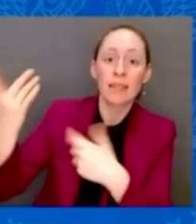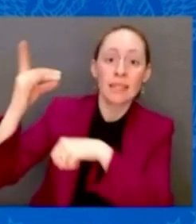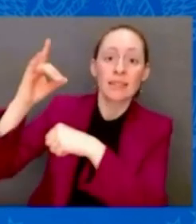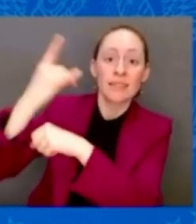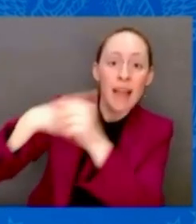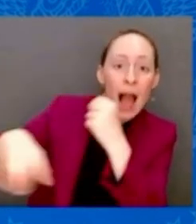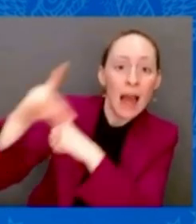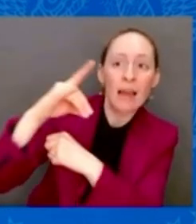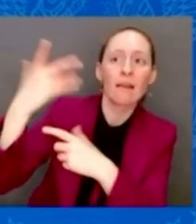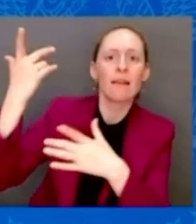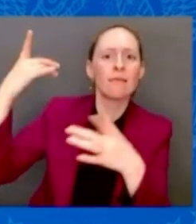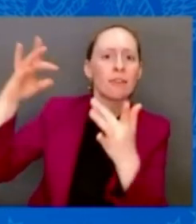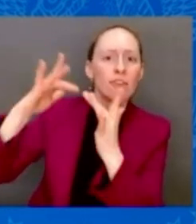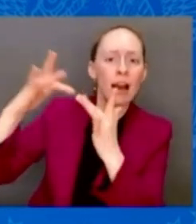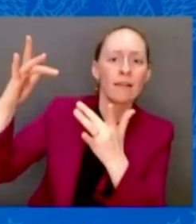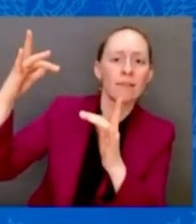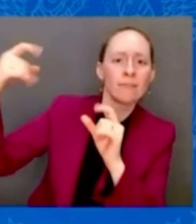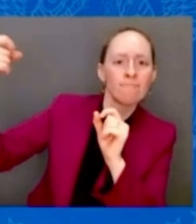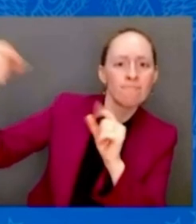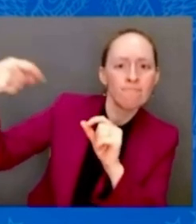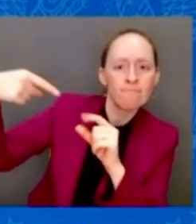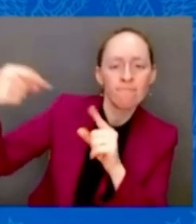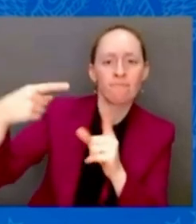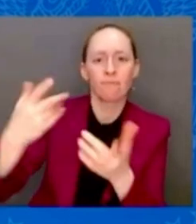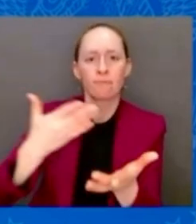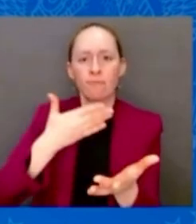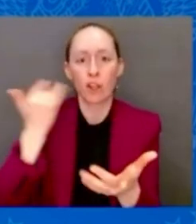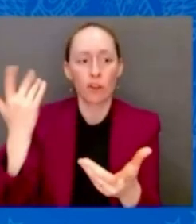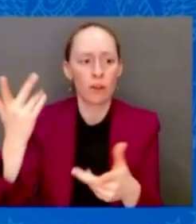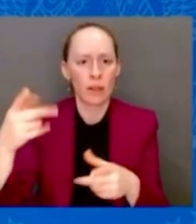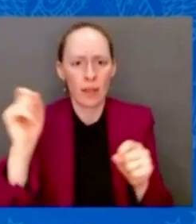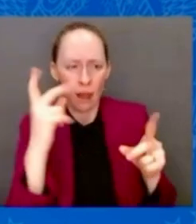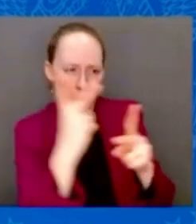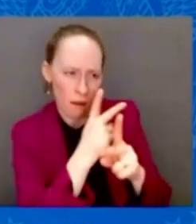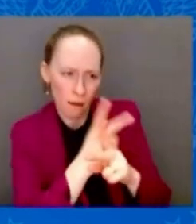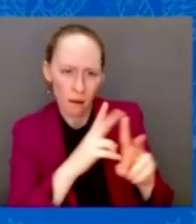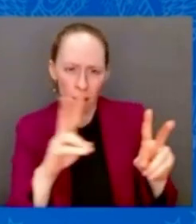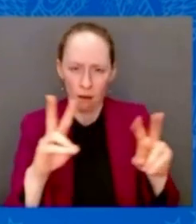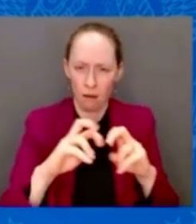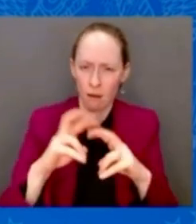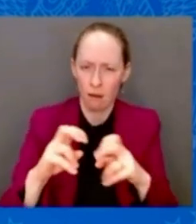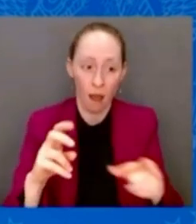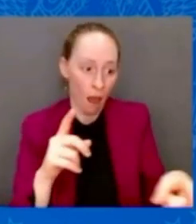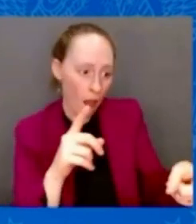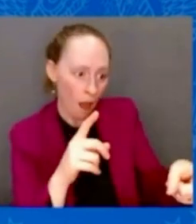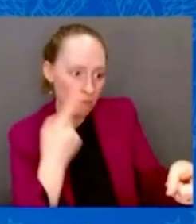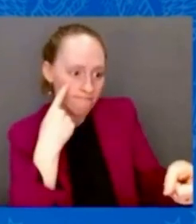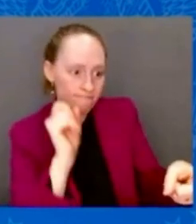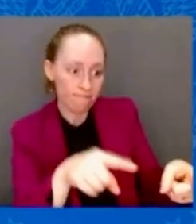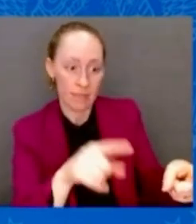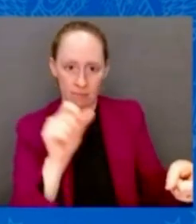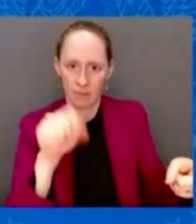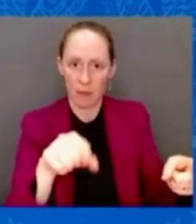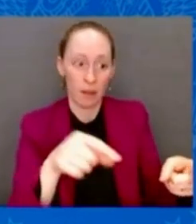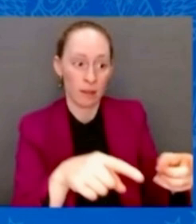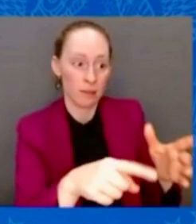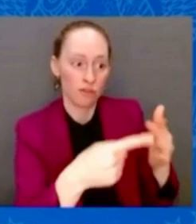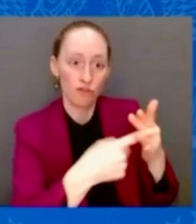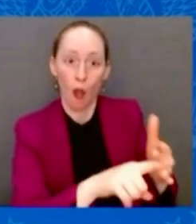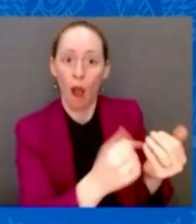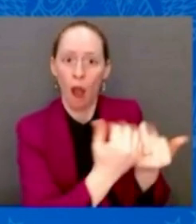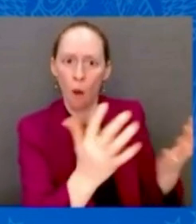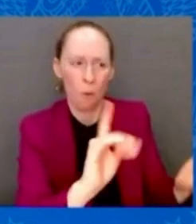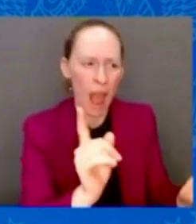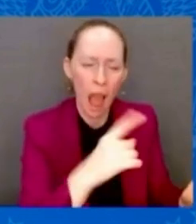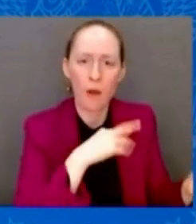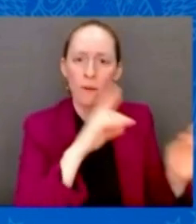where wildfires are going so we can better position resources to respond. We're rebuilding and reinforcing our water mains